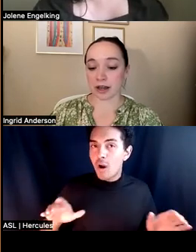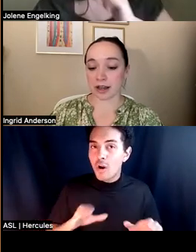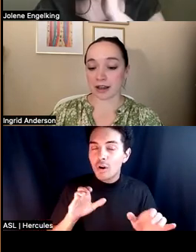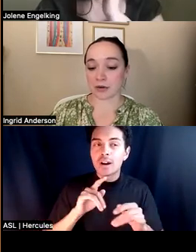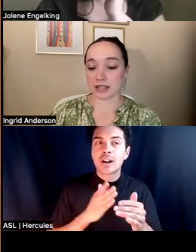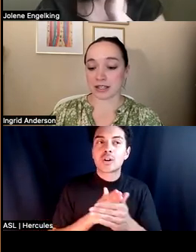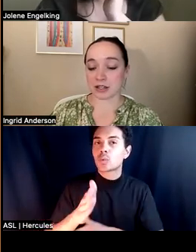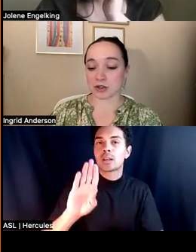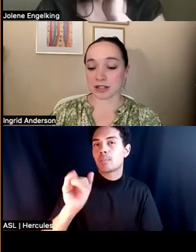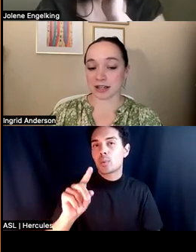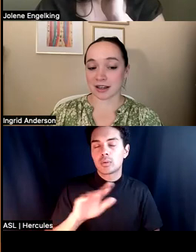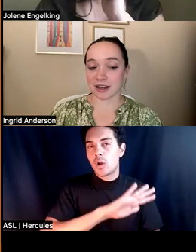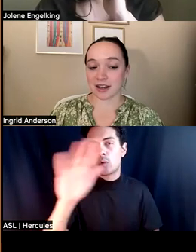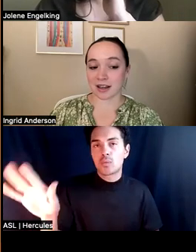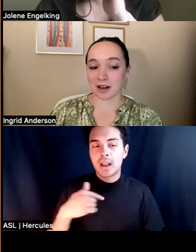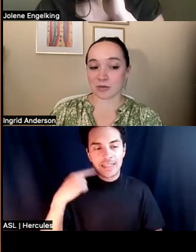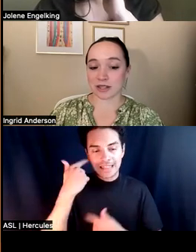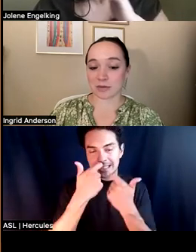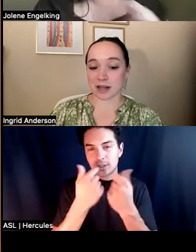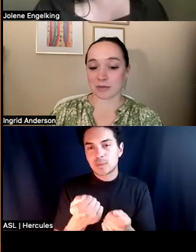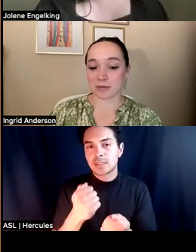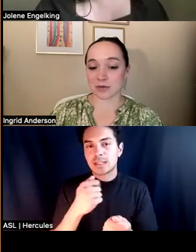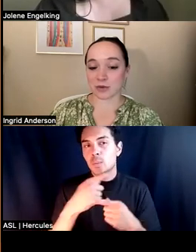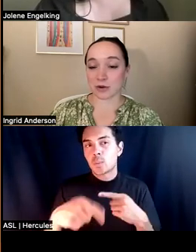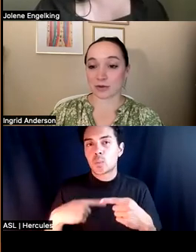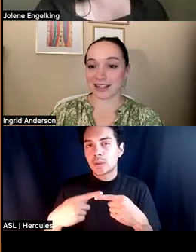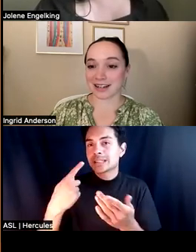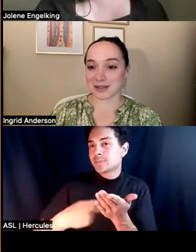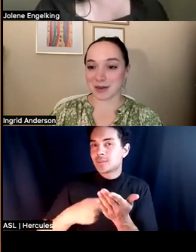board. I always think it's interesting when